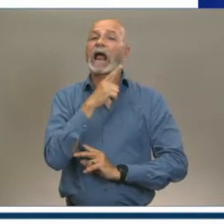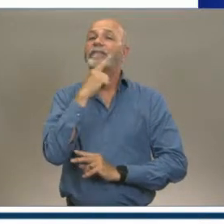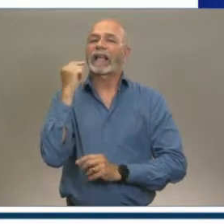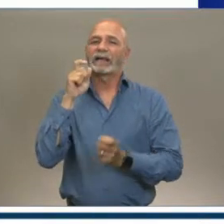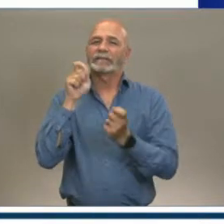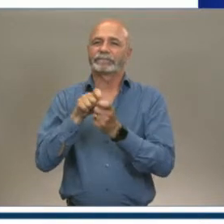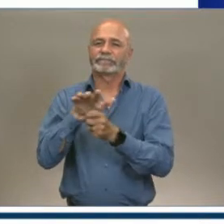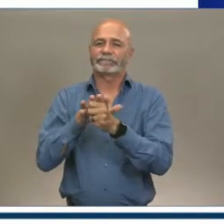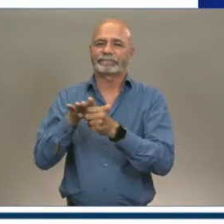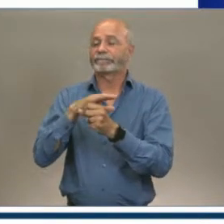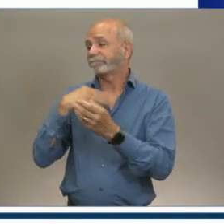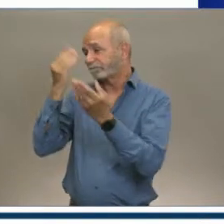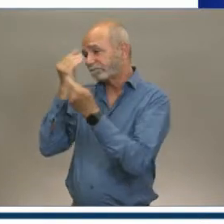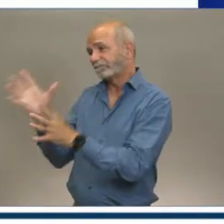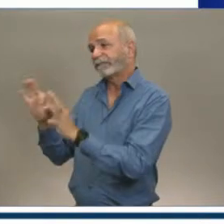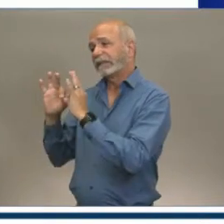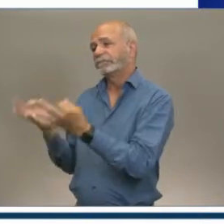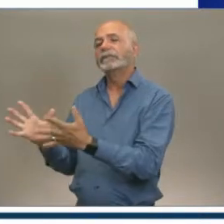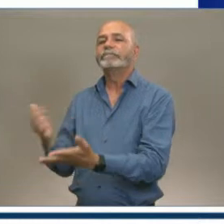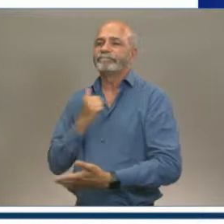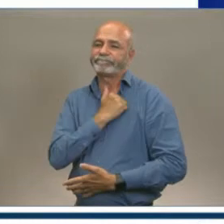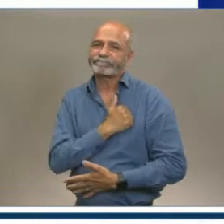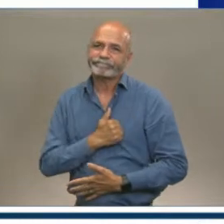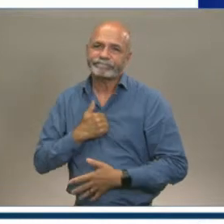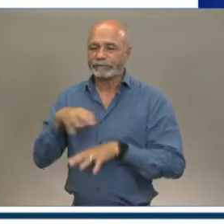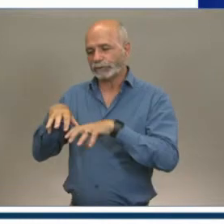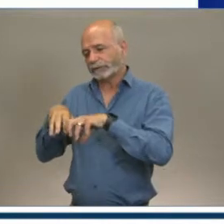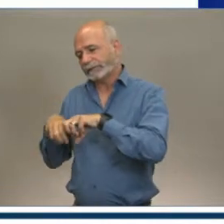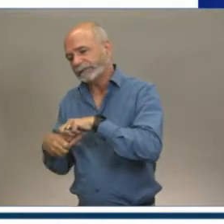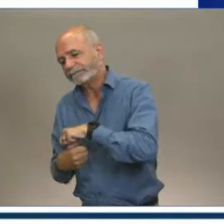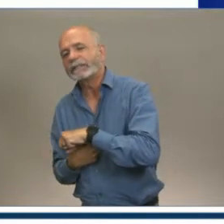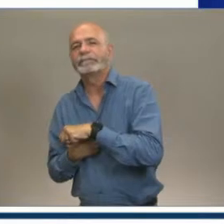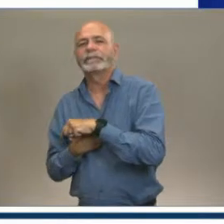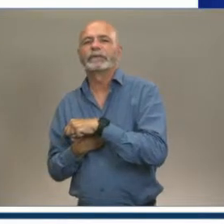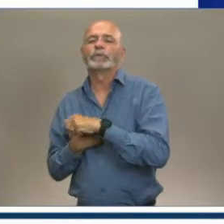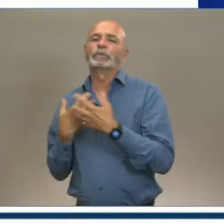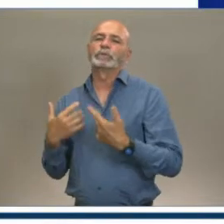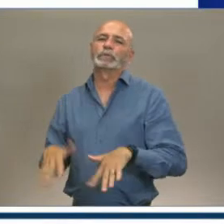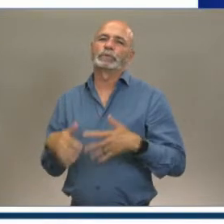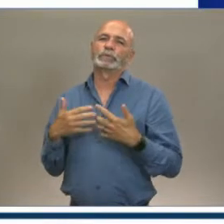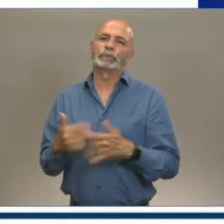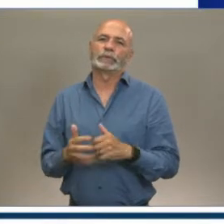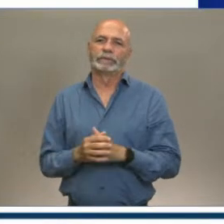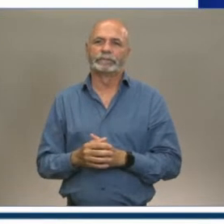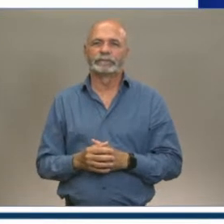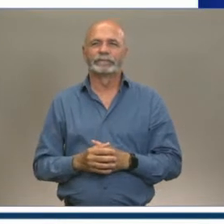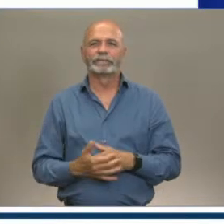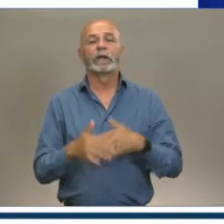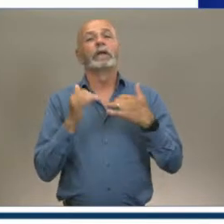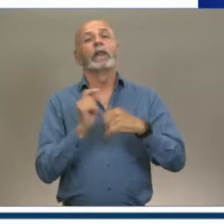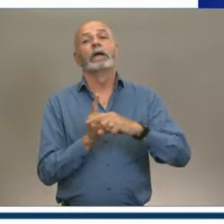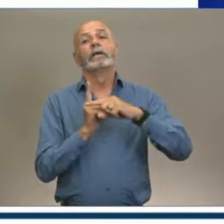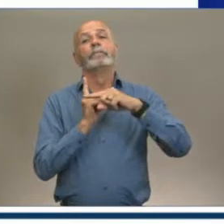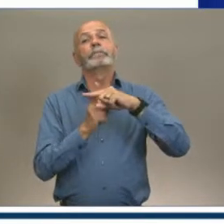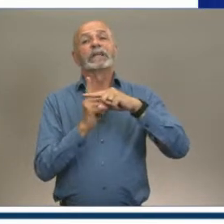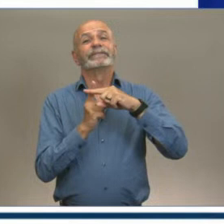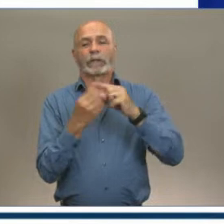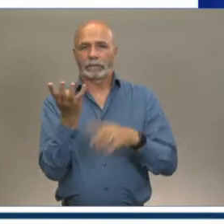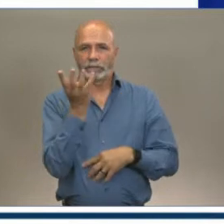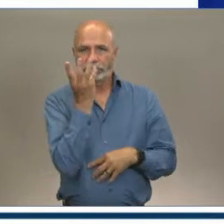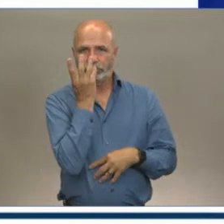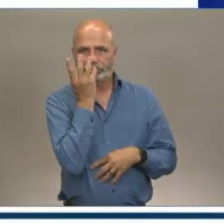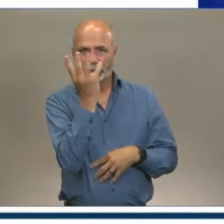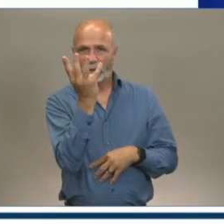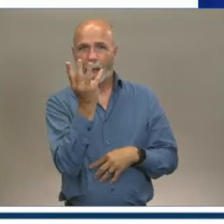condolences. We are very sorry for your loss. Today we are reporting only 4 new cases. That's a good day,